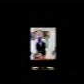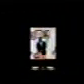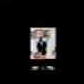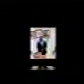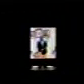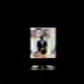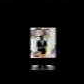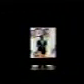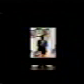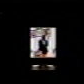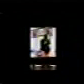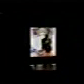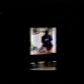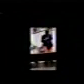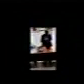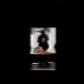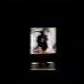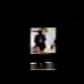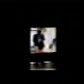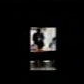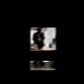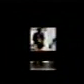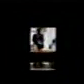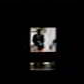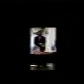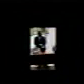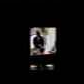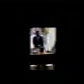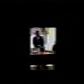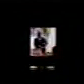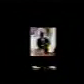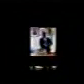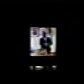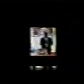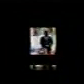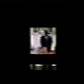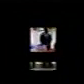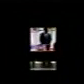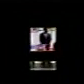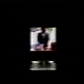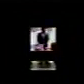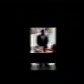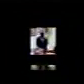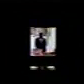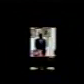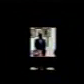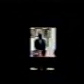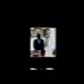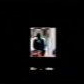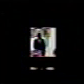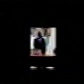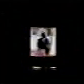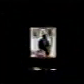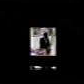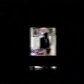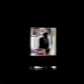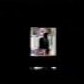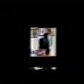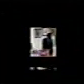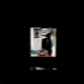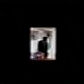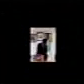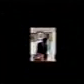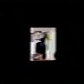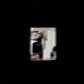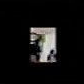you are the one that will bring them into captivity. Every thought to the obedience of Christ. Now the time has